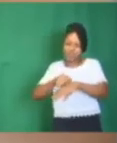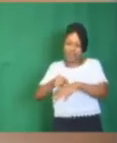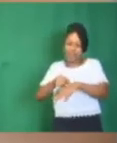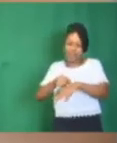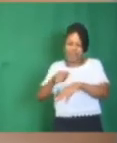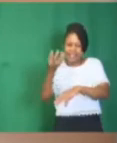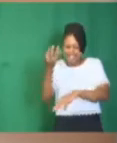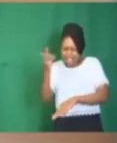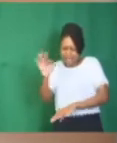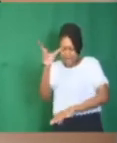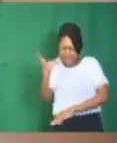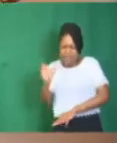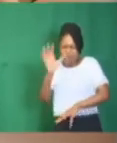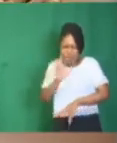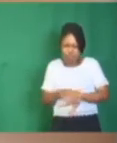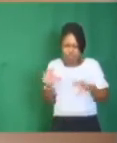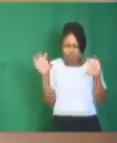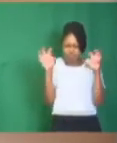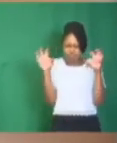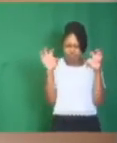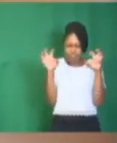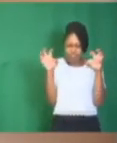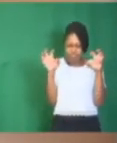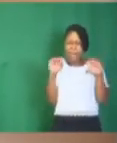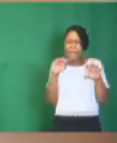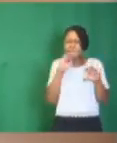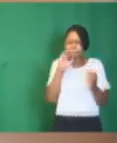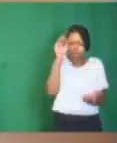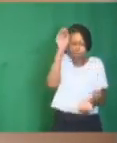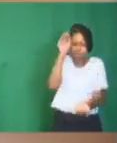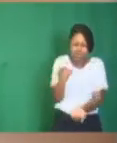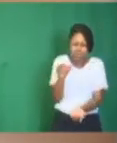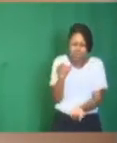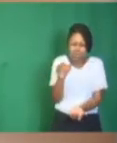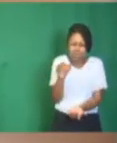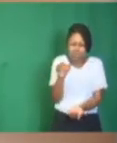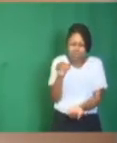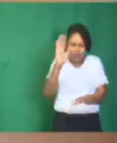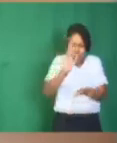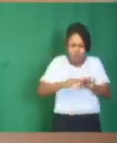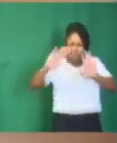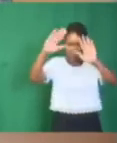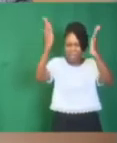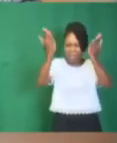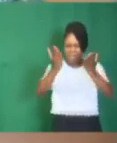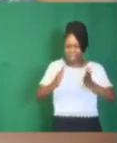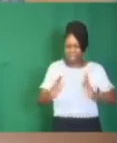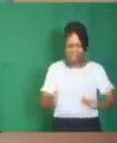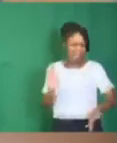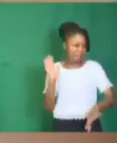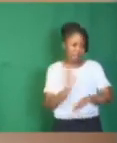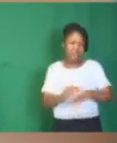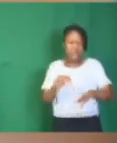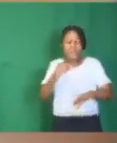system, umuntu angaba indrundru manje, into lengabonakala. So the importance of the skeletal system is support. It